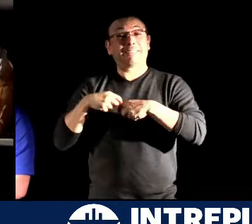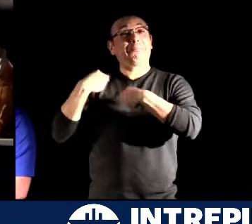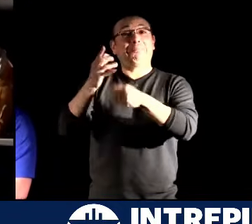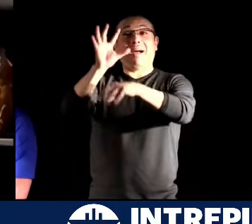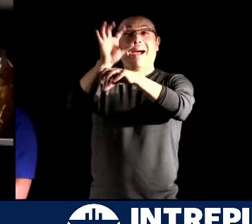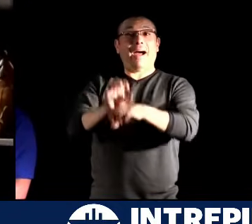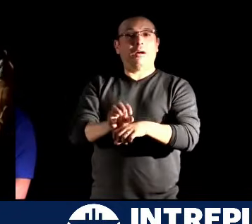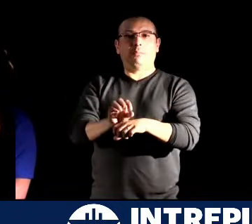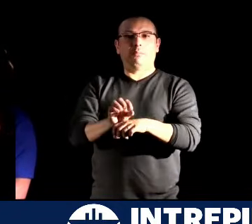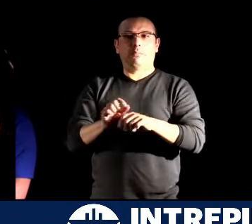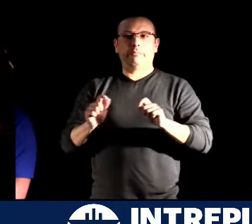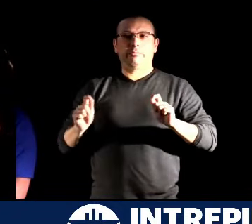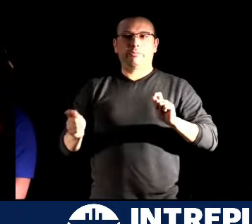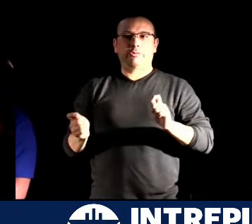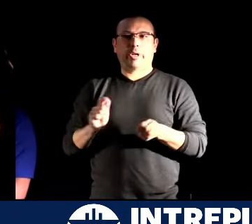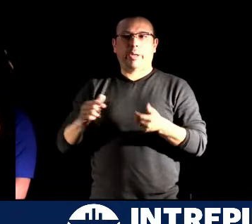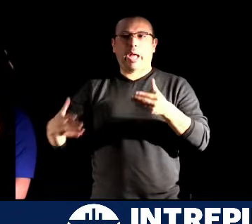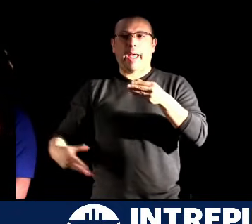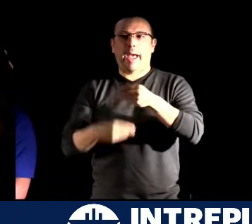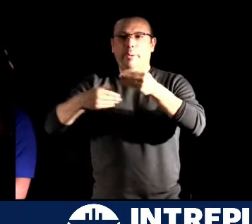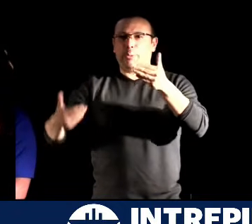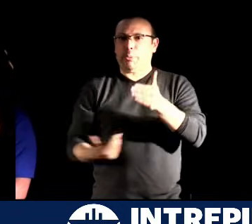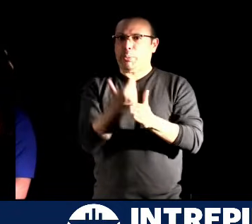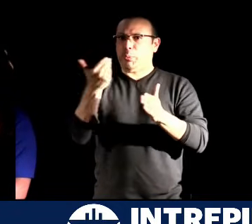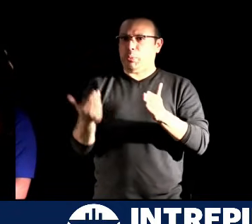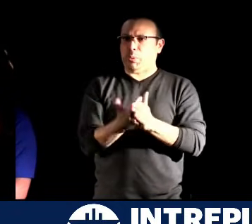that is quite fascinating.